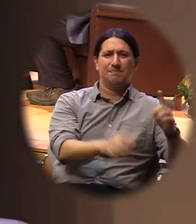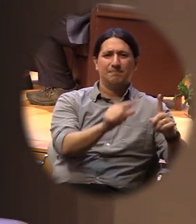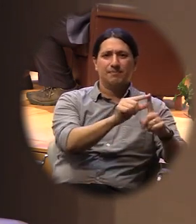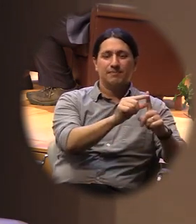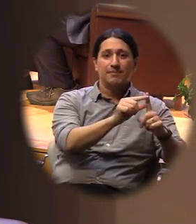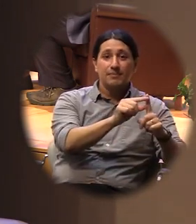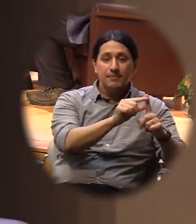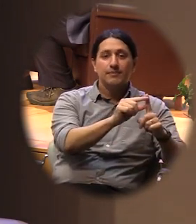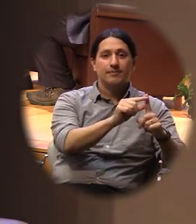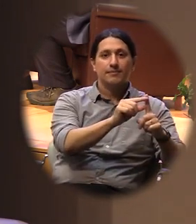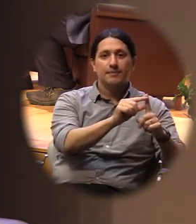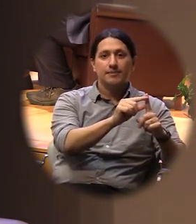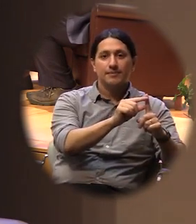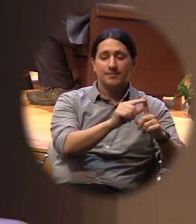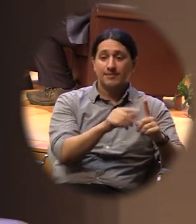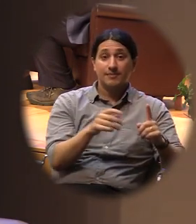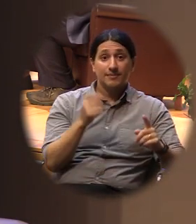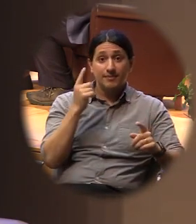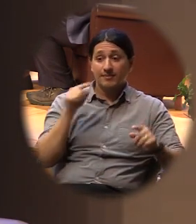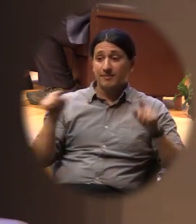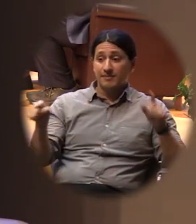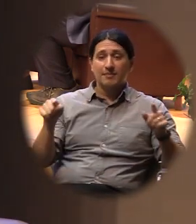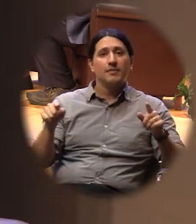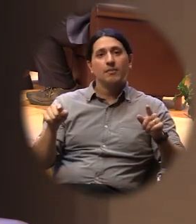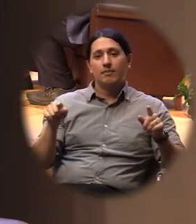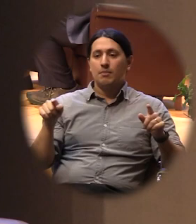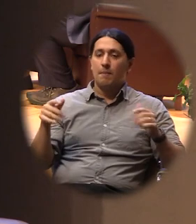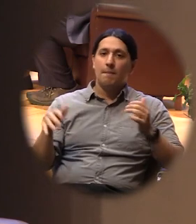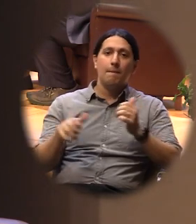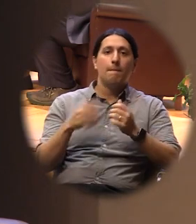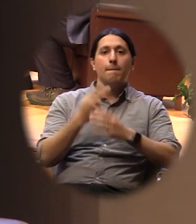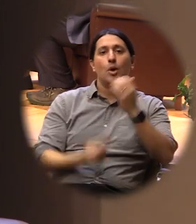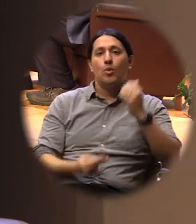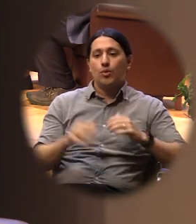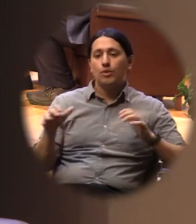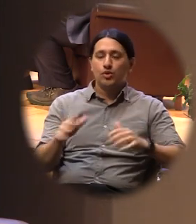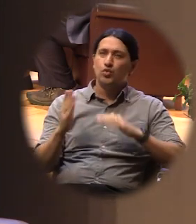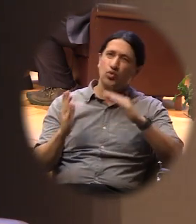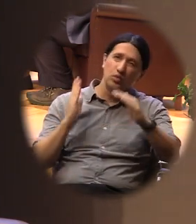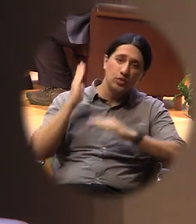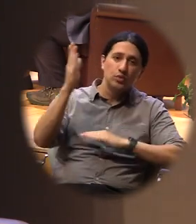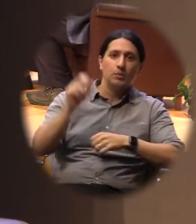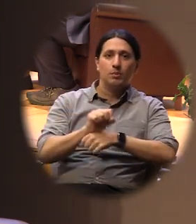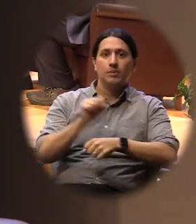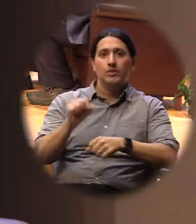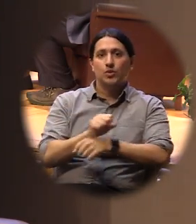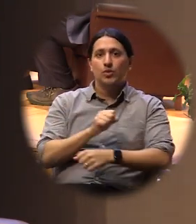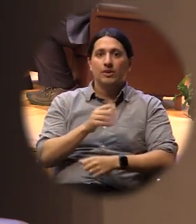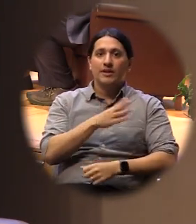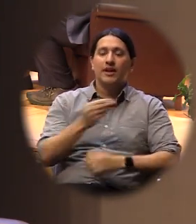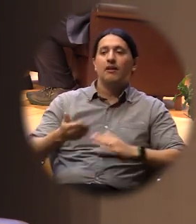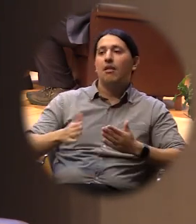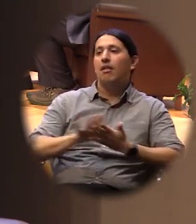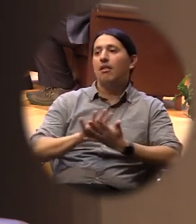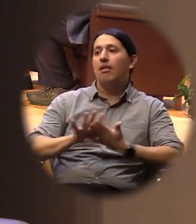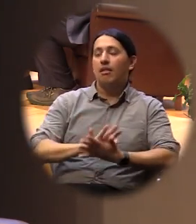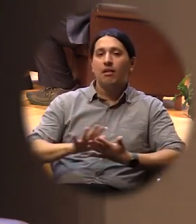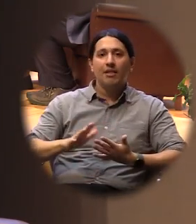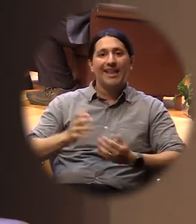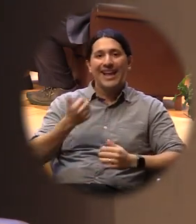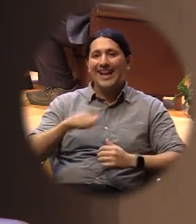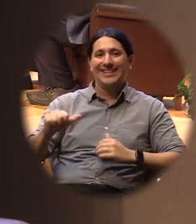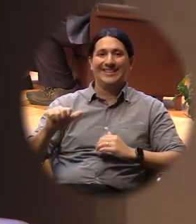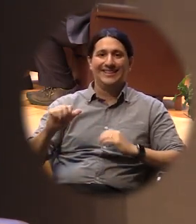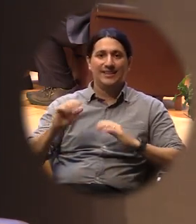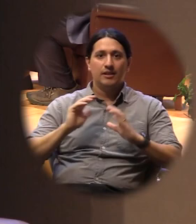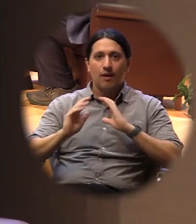in any of the cases, any one of these words does way too much work, and it decontextualizes any conversation. So